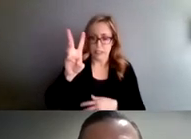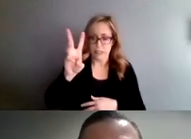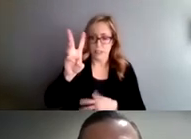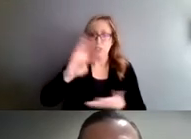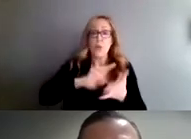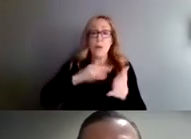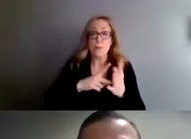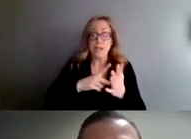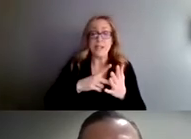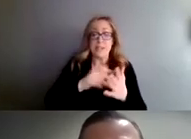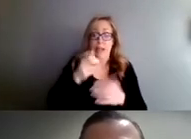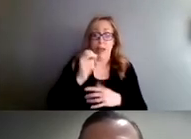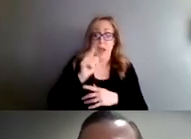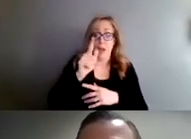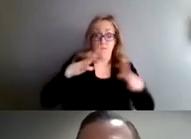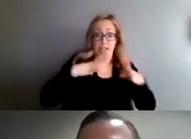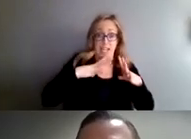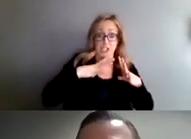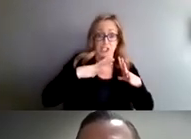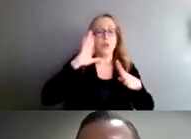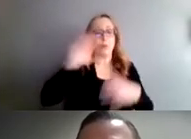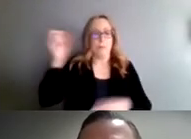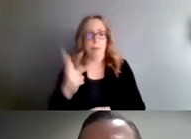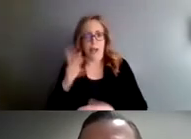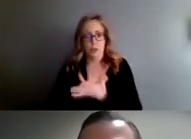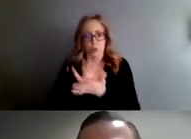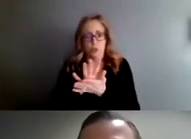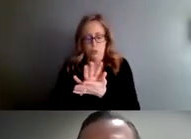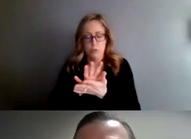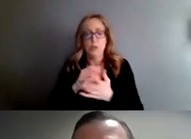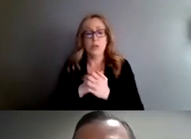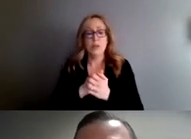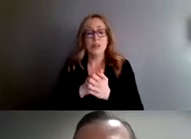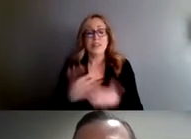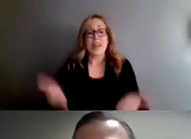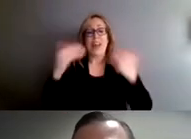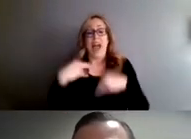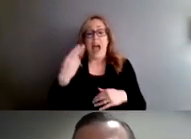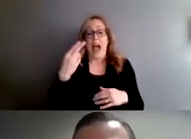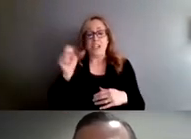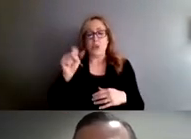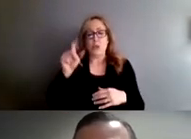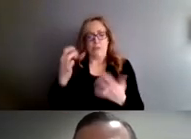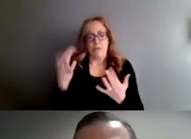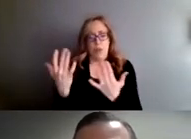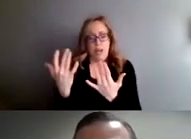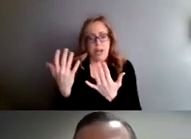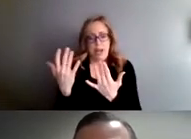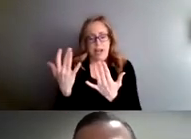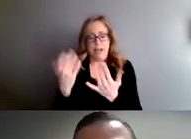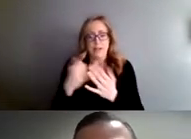after April vacation. And then the high school phase, we're going to have to await the guidance from the state